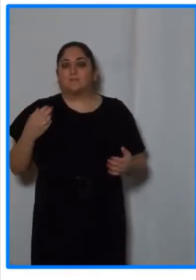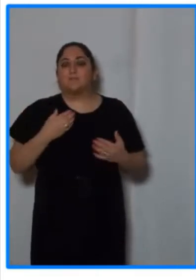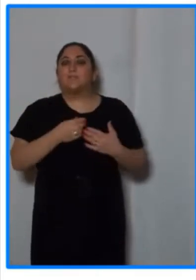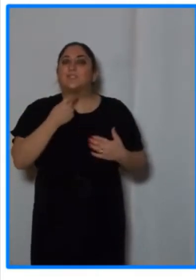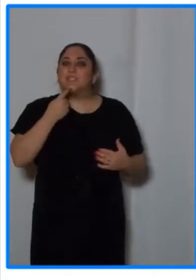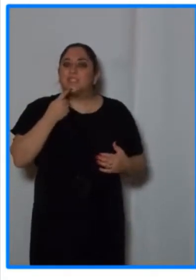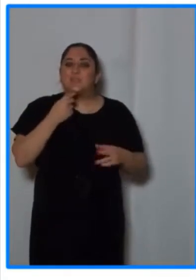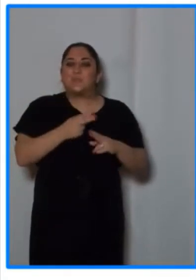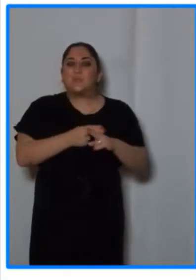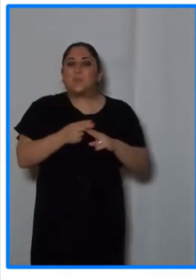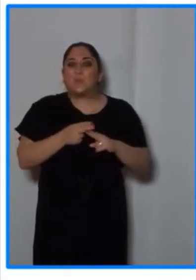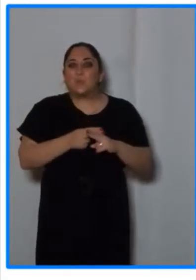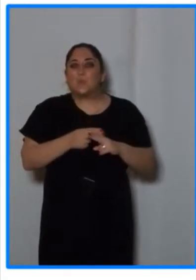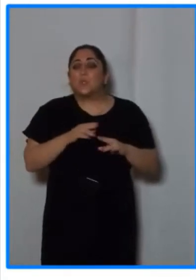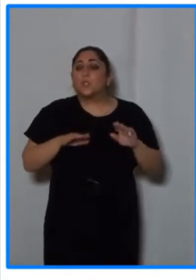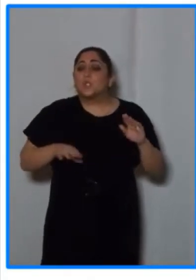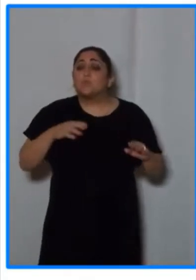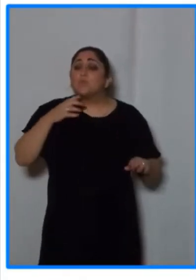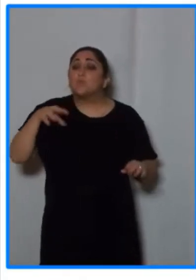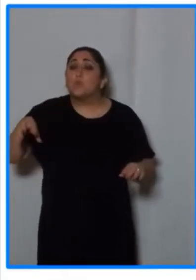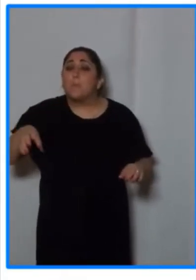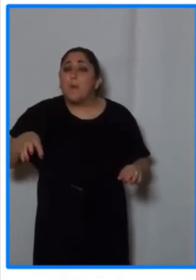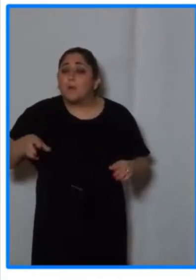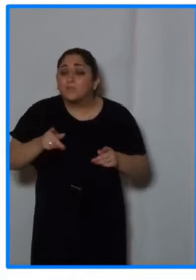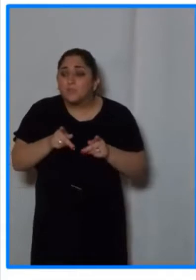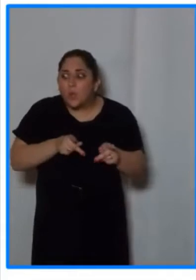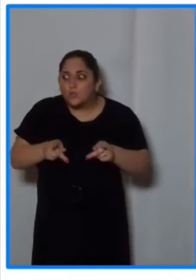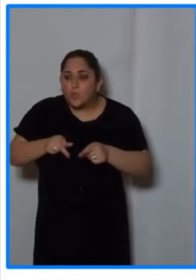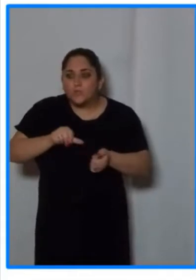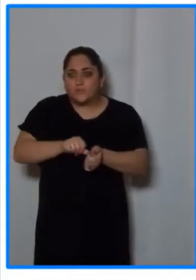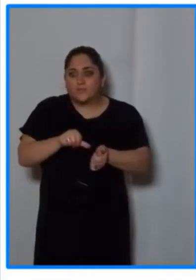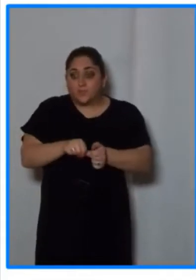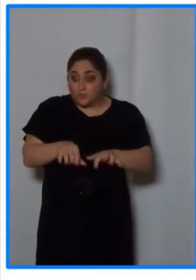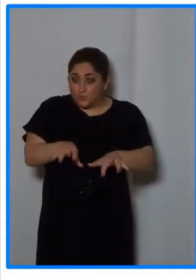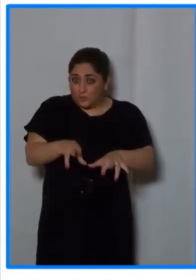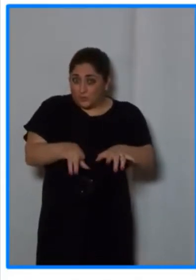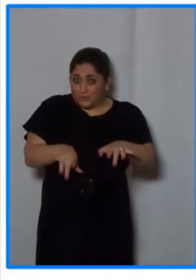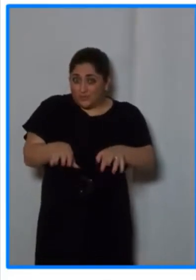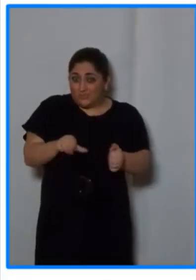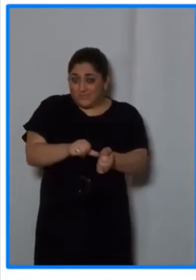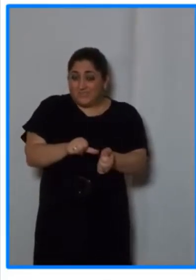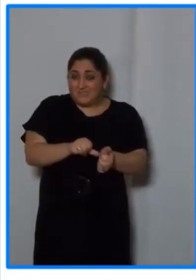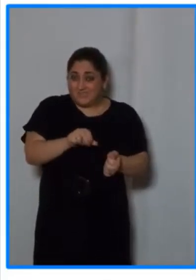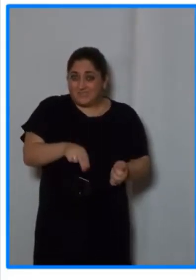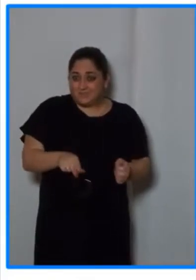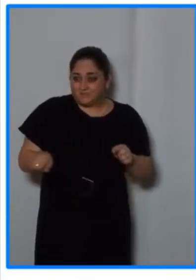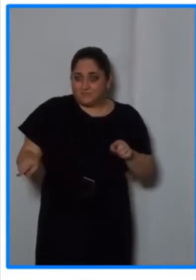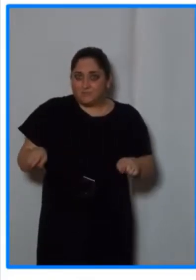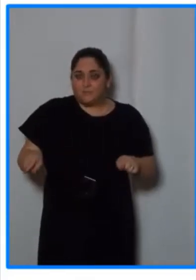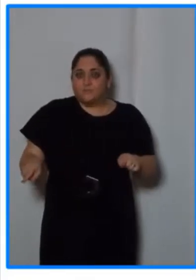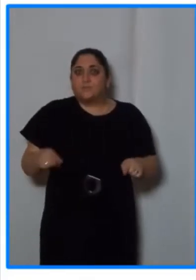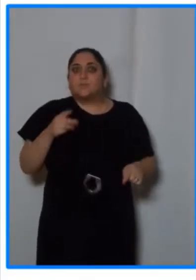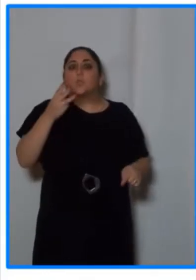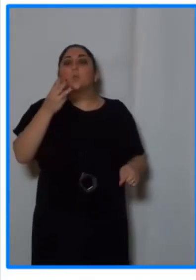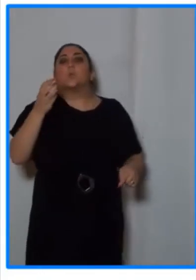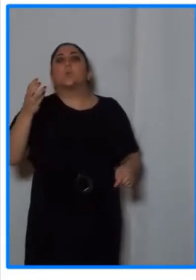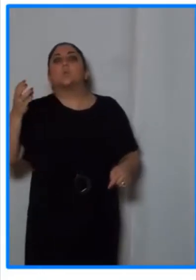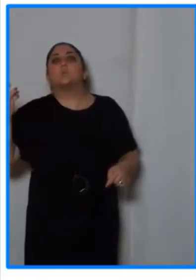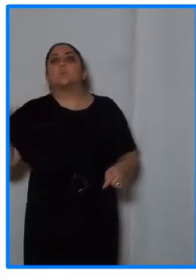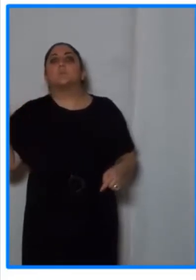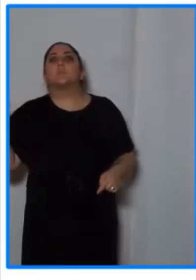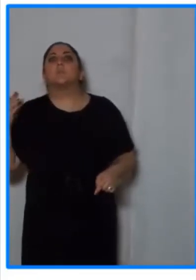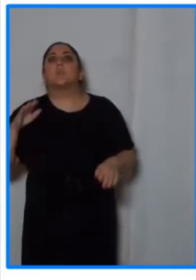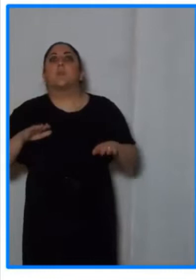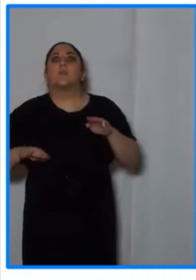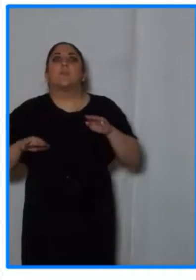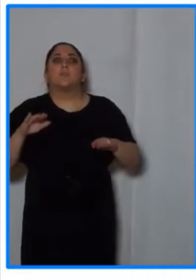And sometimes not just the mouse is hard to control, but the keyboard can be hard to control too. So for this reason, your websites, well,